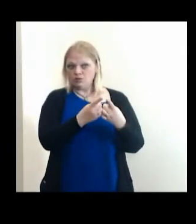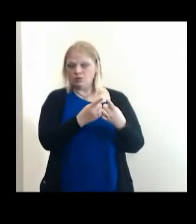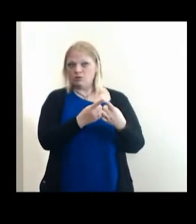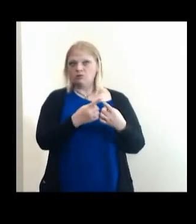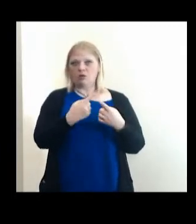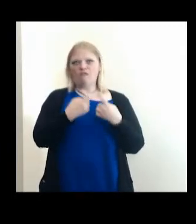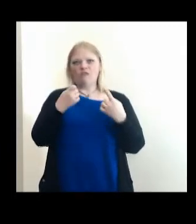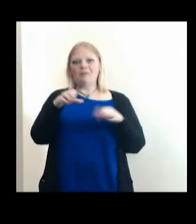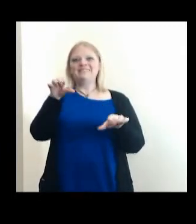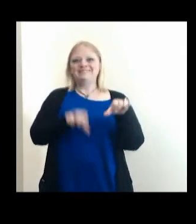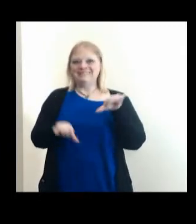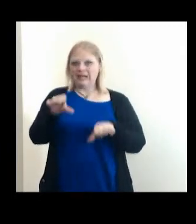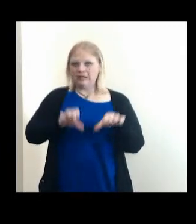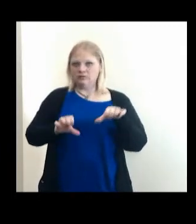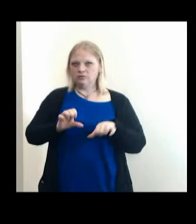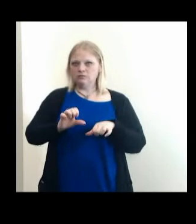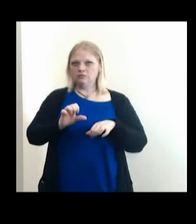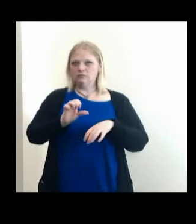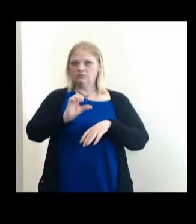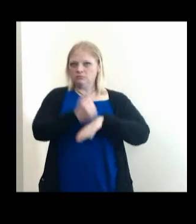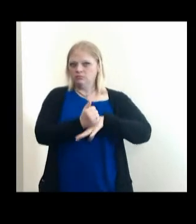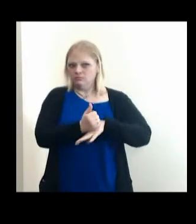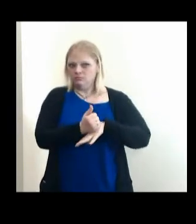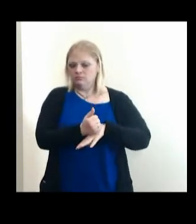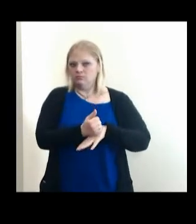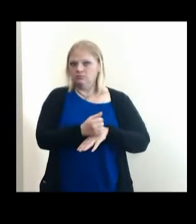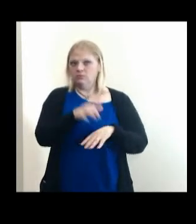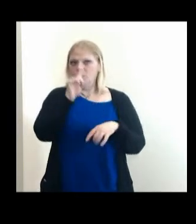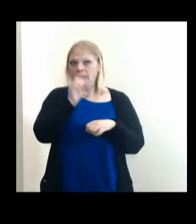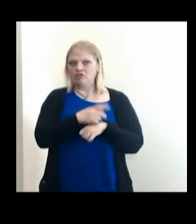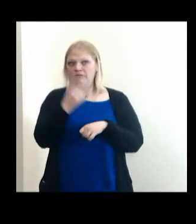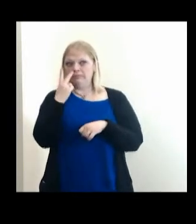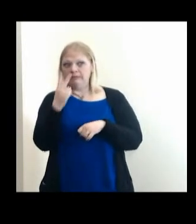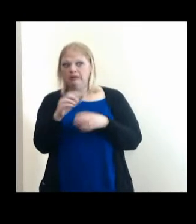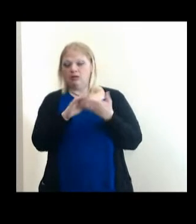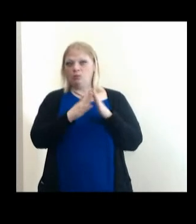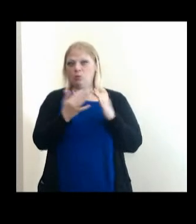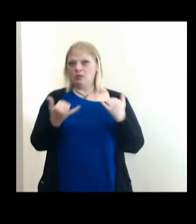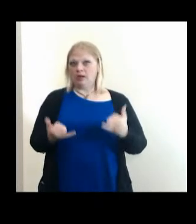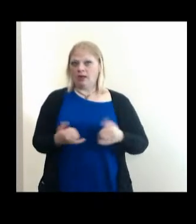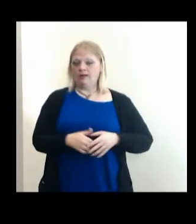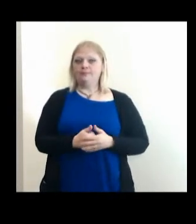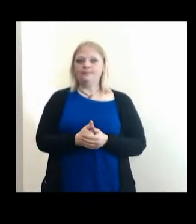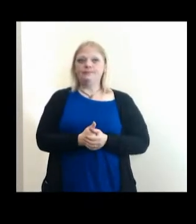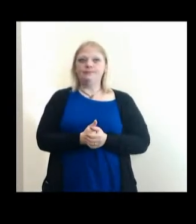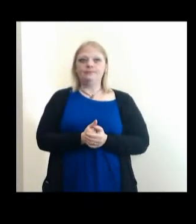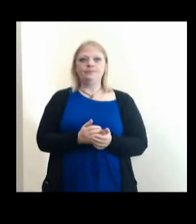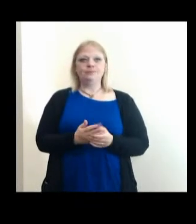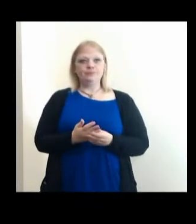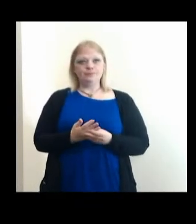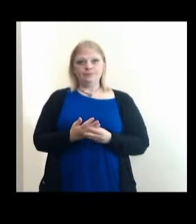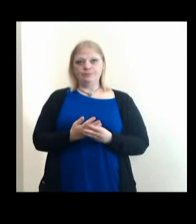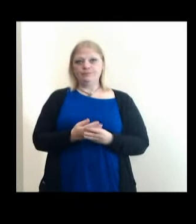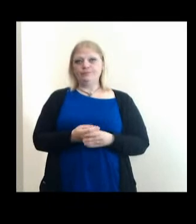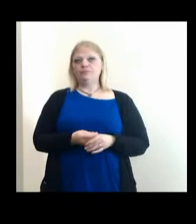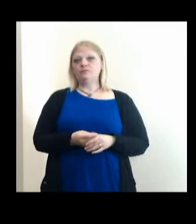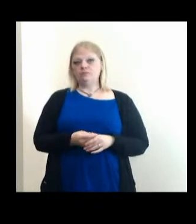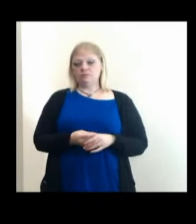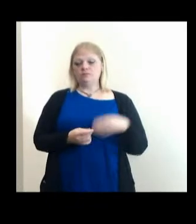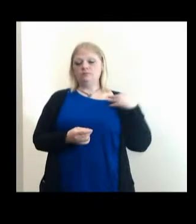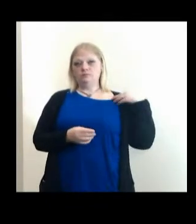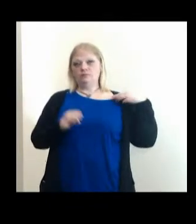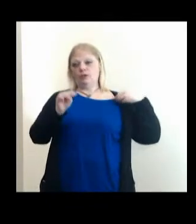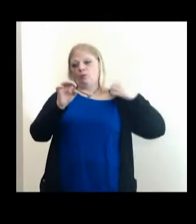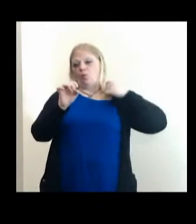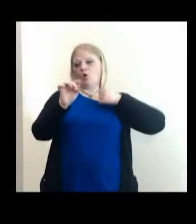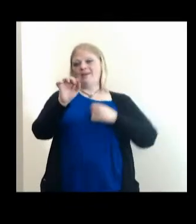sound science and what we're actually seeing in the community today. Mortality data, we